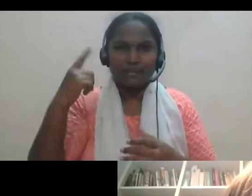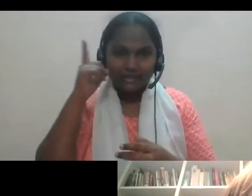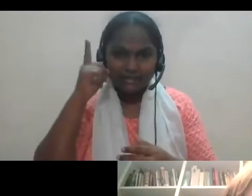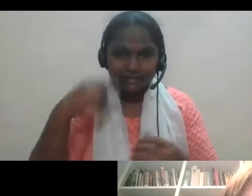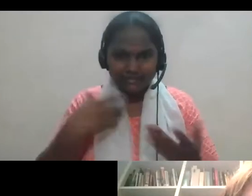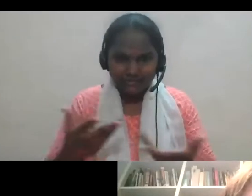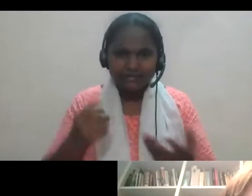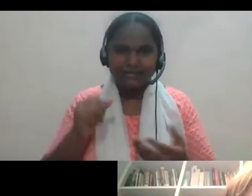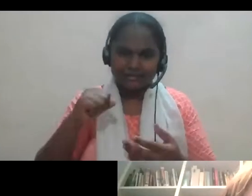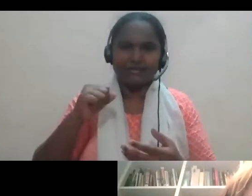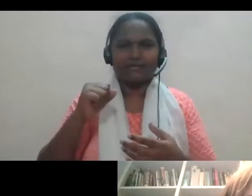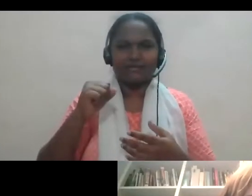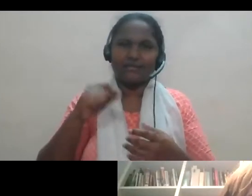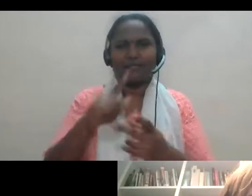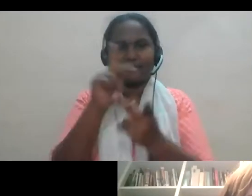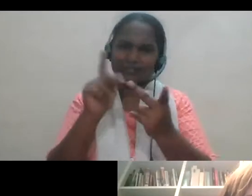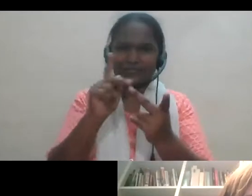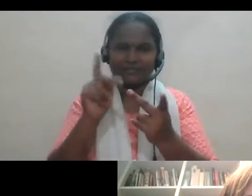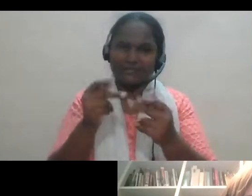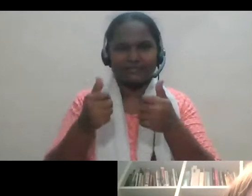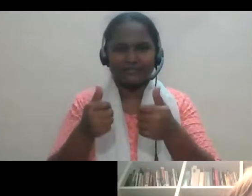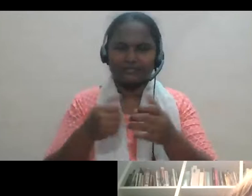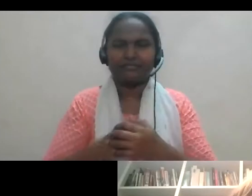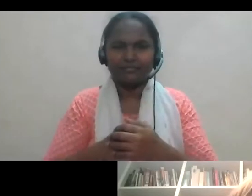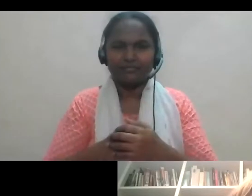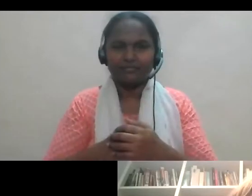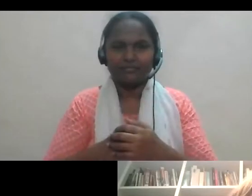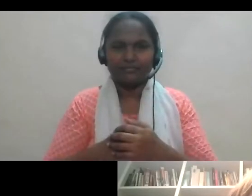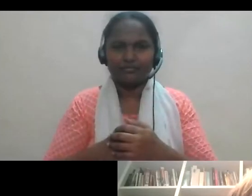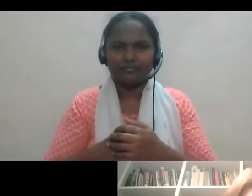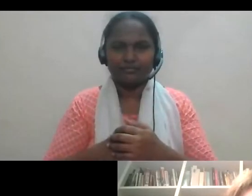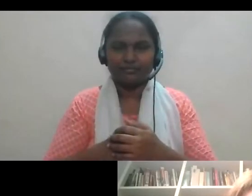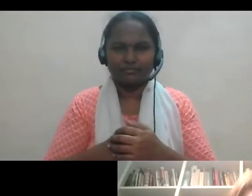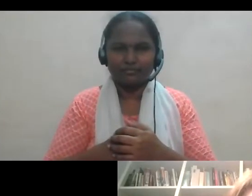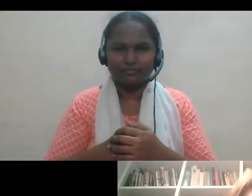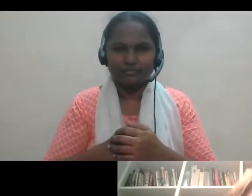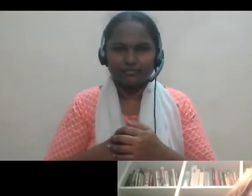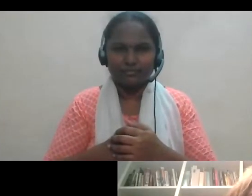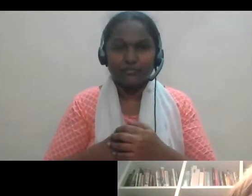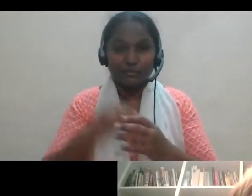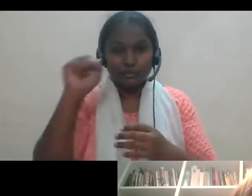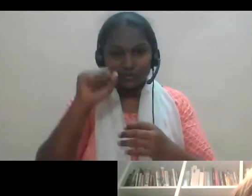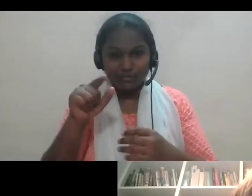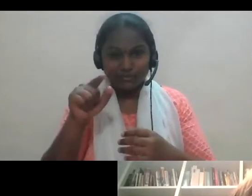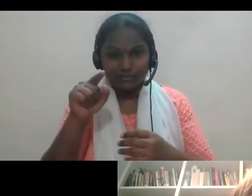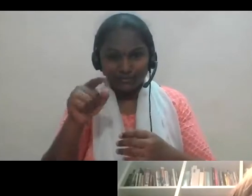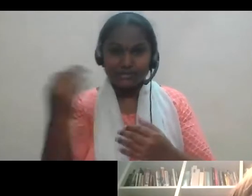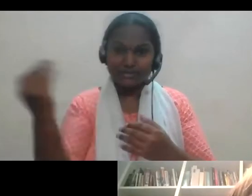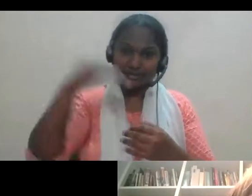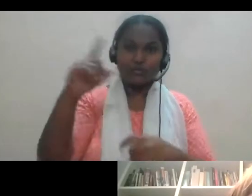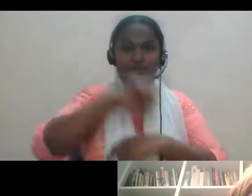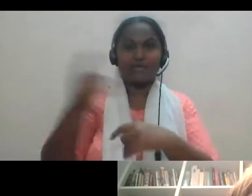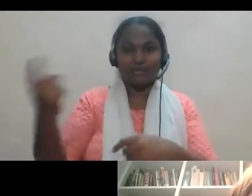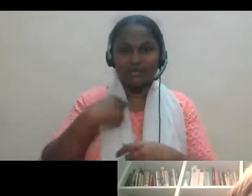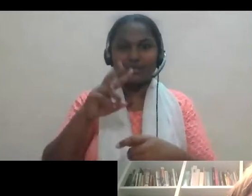me here? Yes, this is perfect. Yes, okay. So So she came one day and